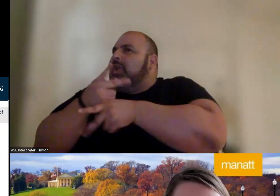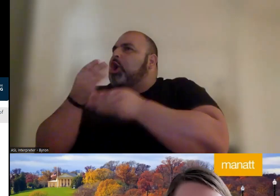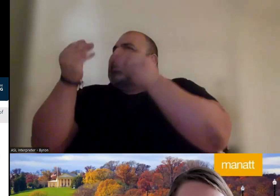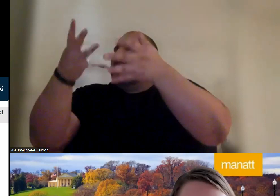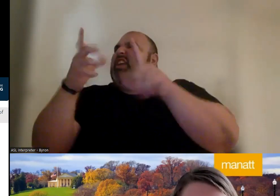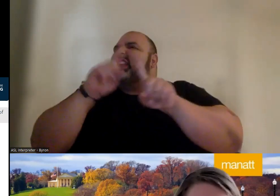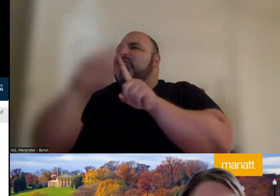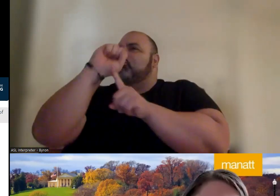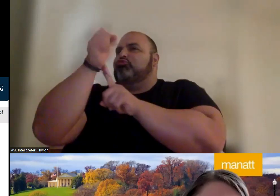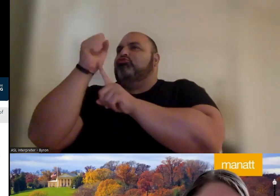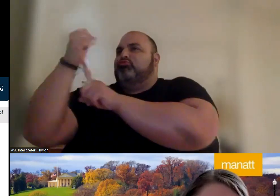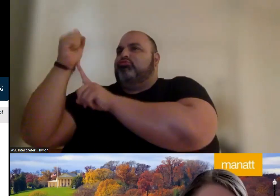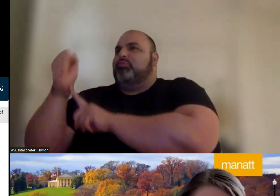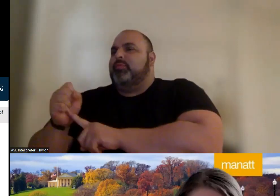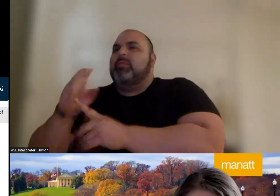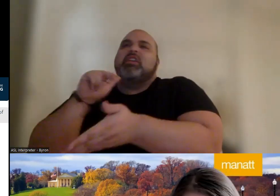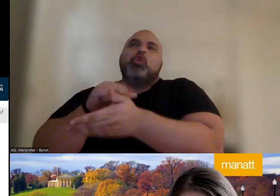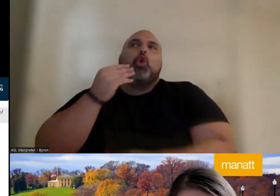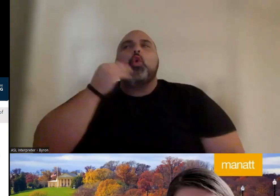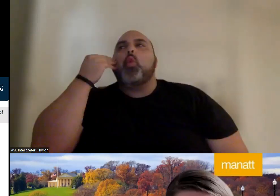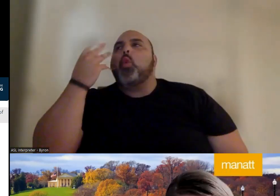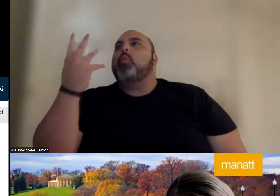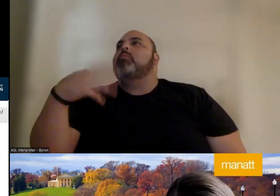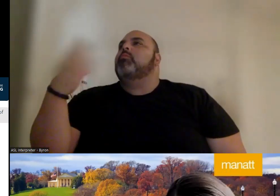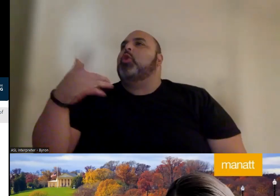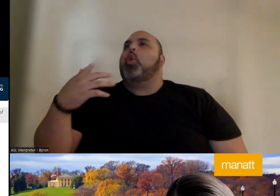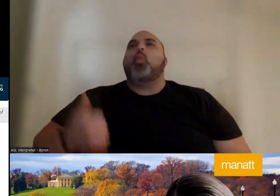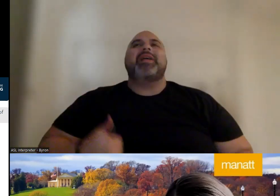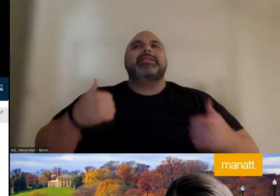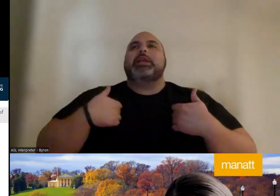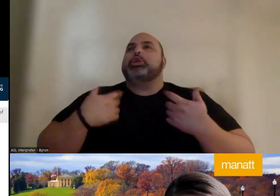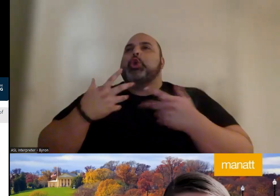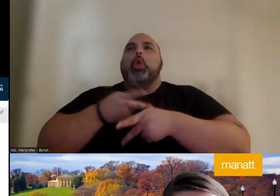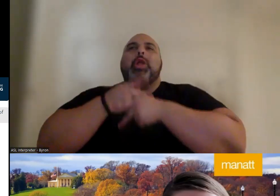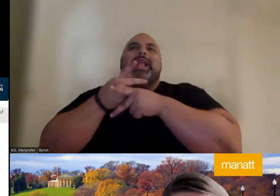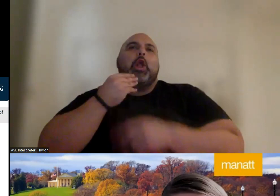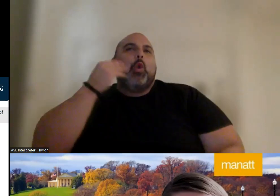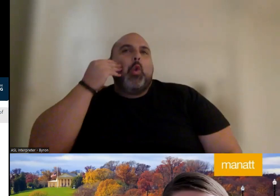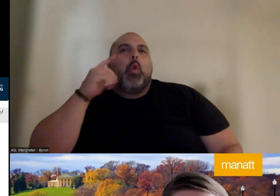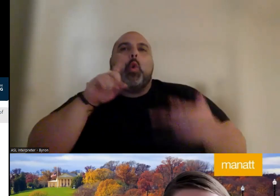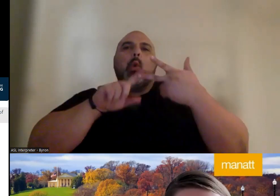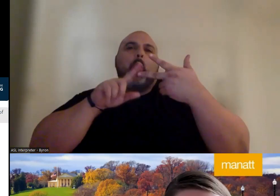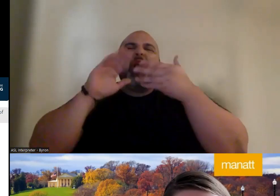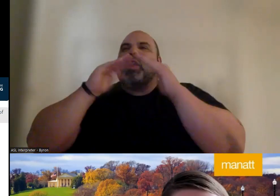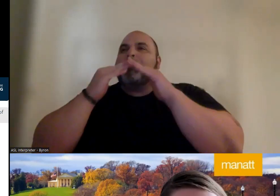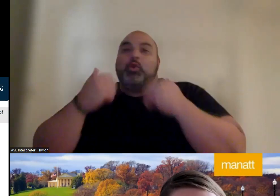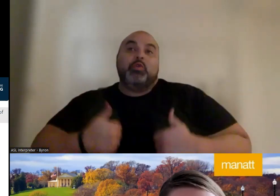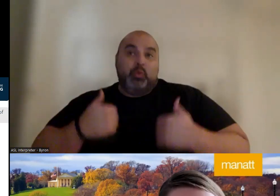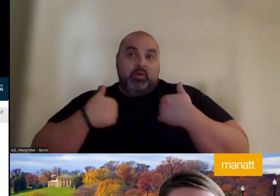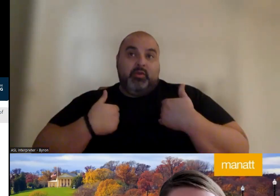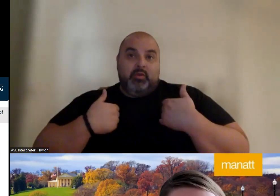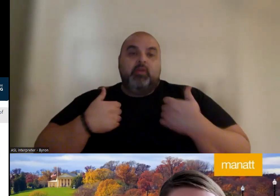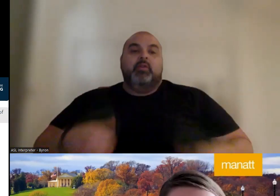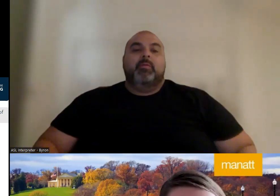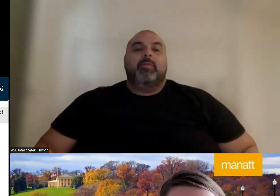it looked at data in nursing homes, residential care homes, and community dwellings. It defined informal caregiving